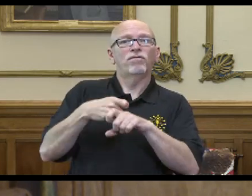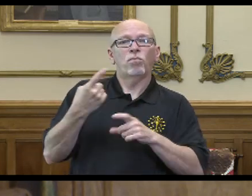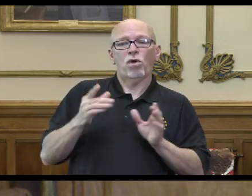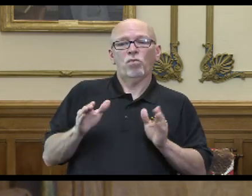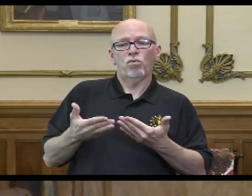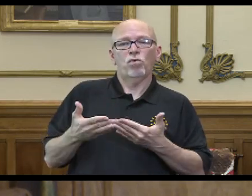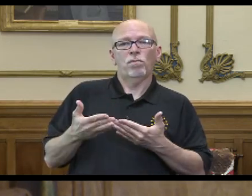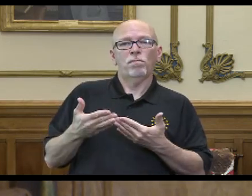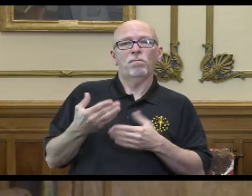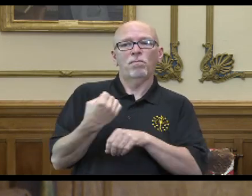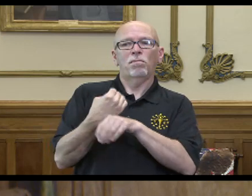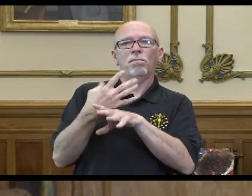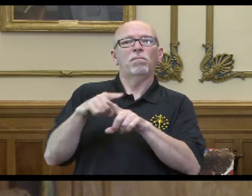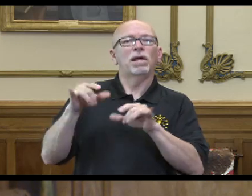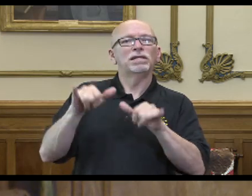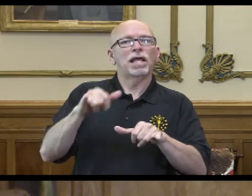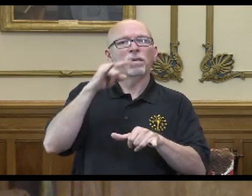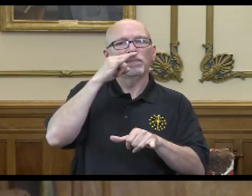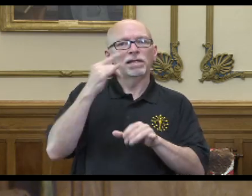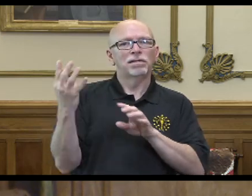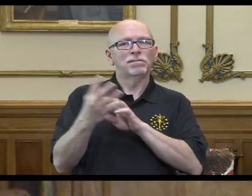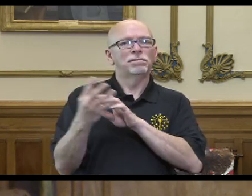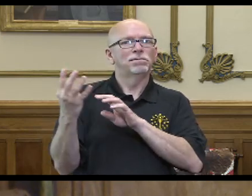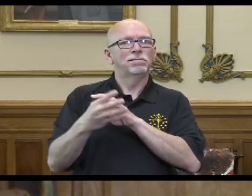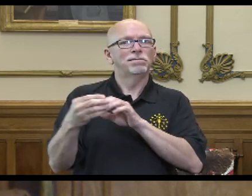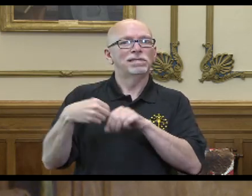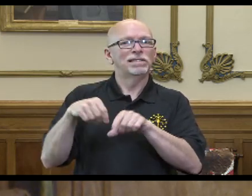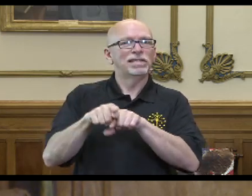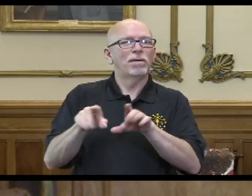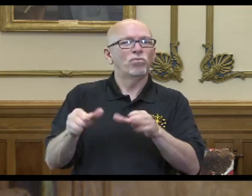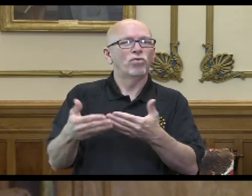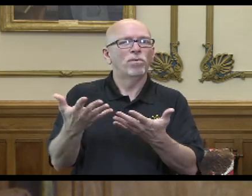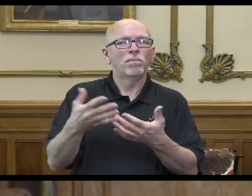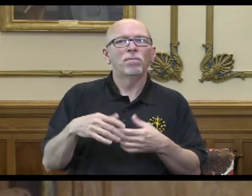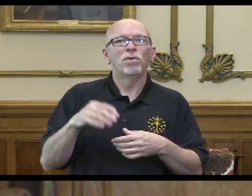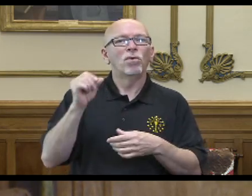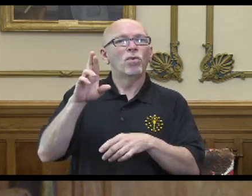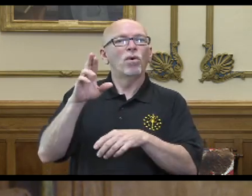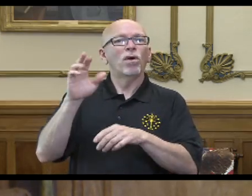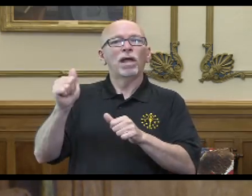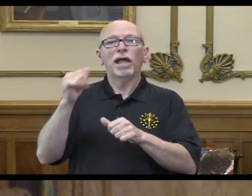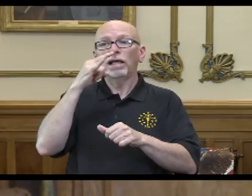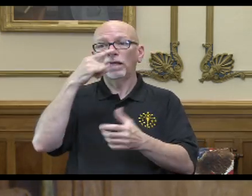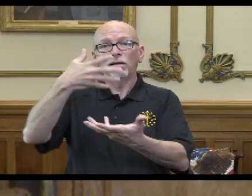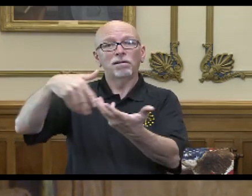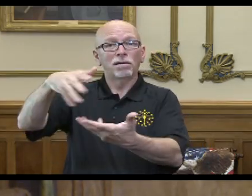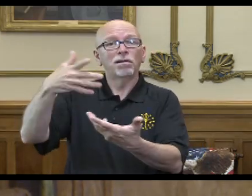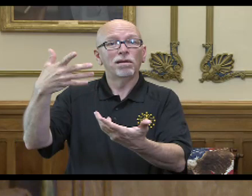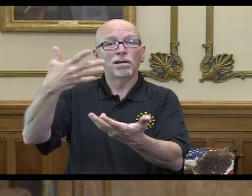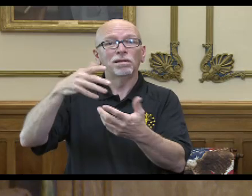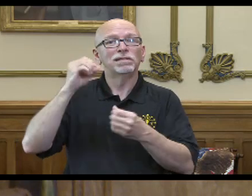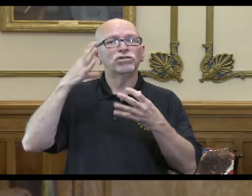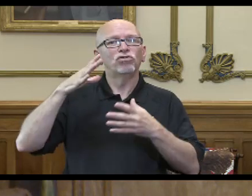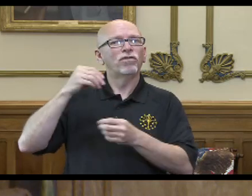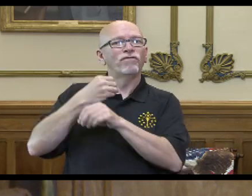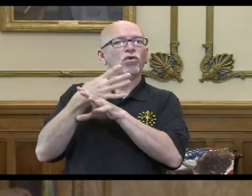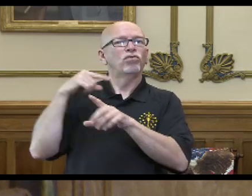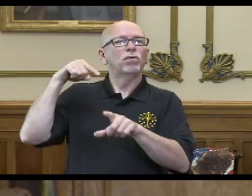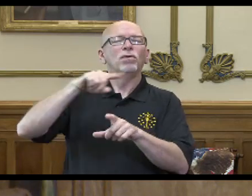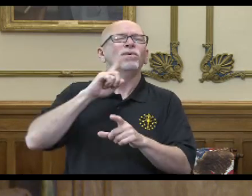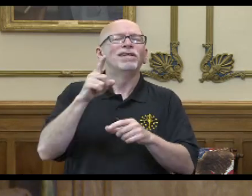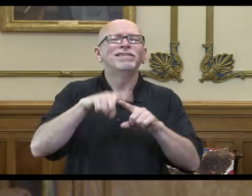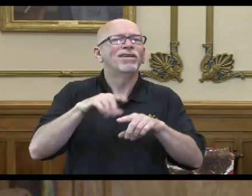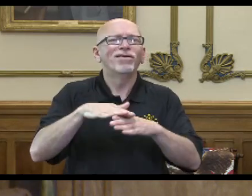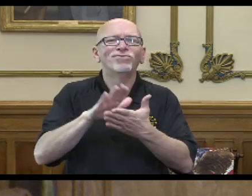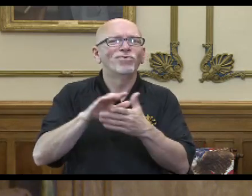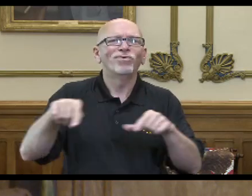still have that same group of kids in the same room. So it can vary, and it really is up to schools to be as creative as